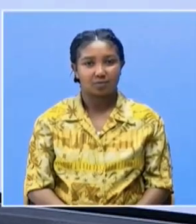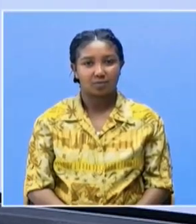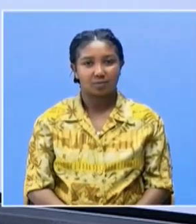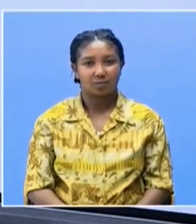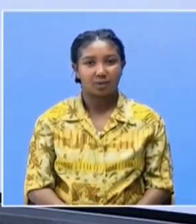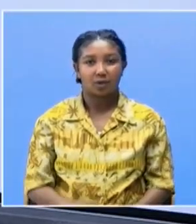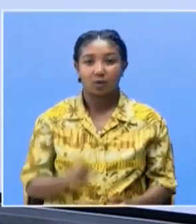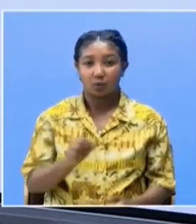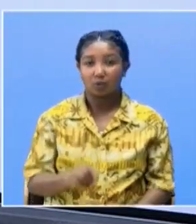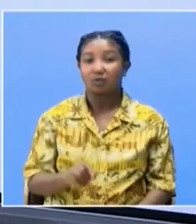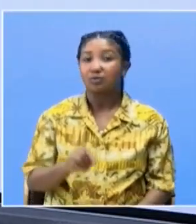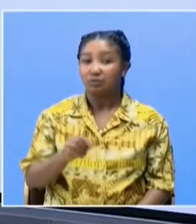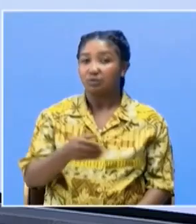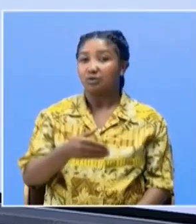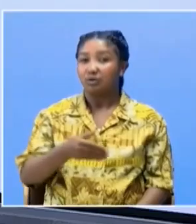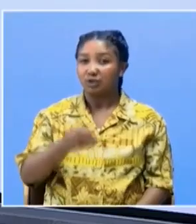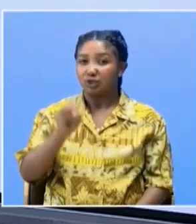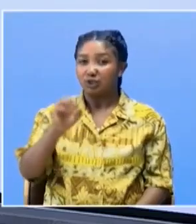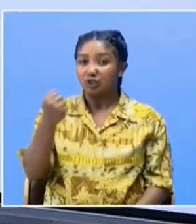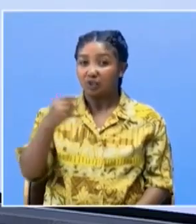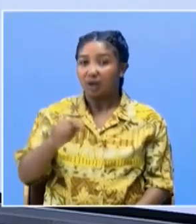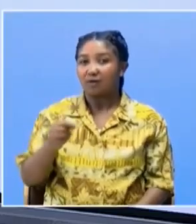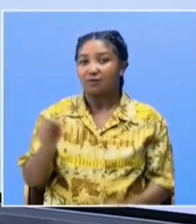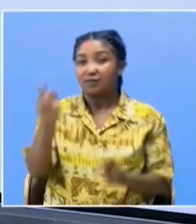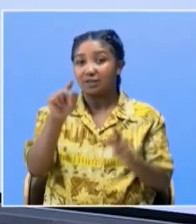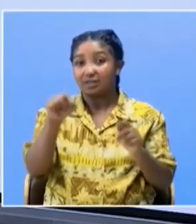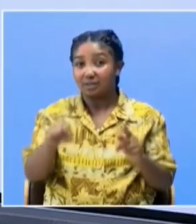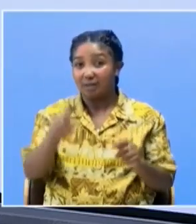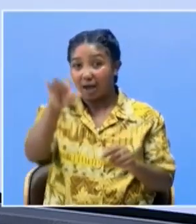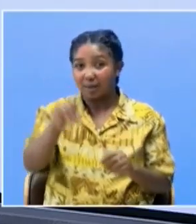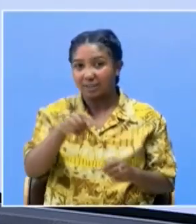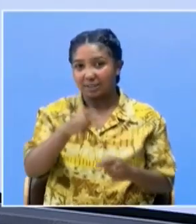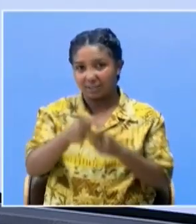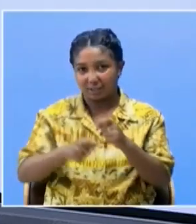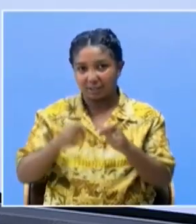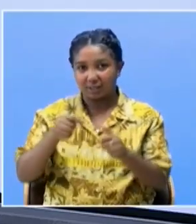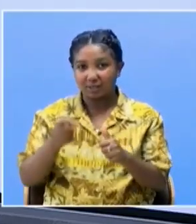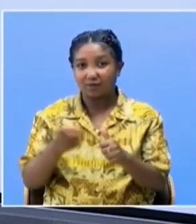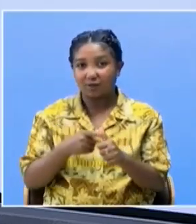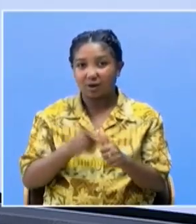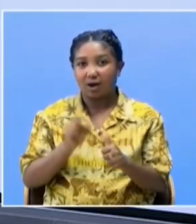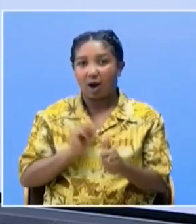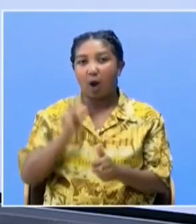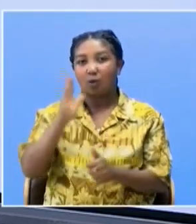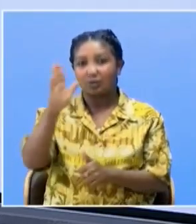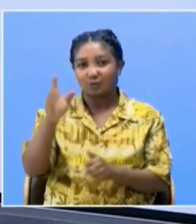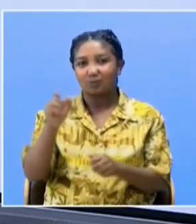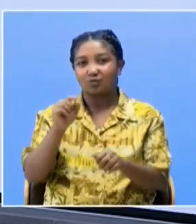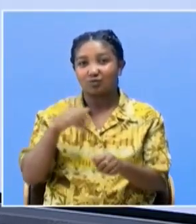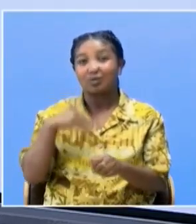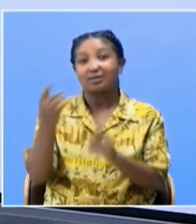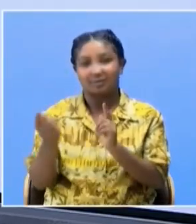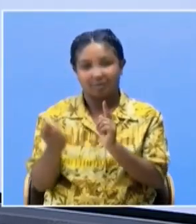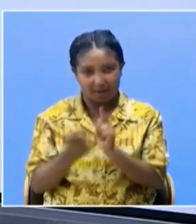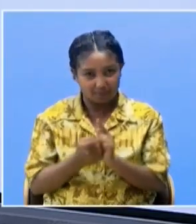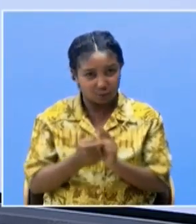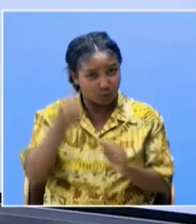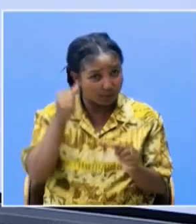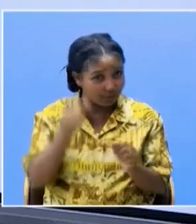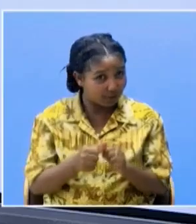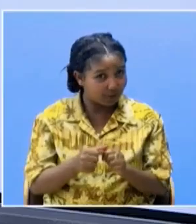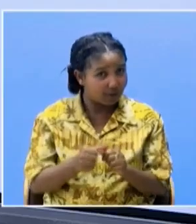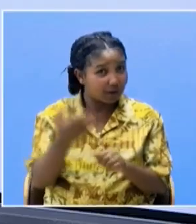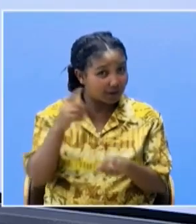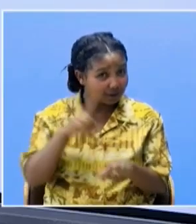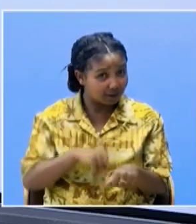We shall visit Lalibela this year. The first one, I will see you next time. You remember?